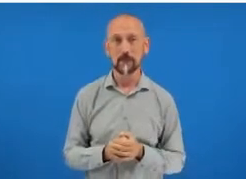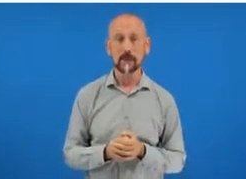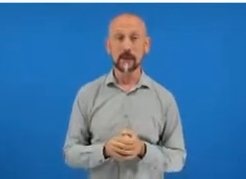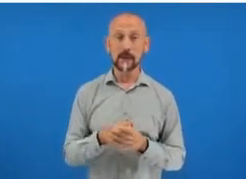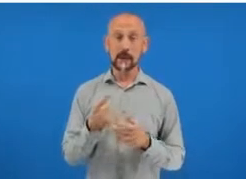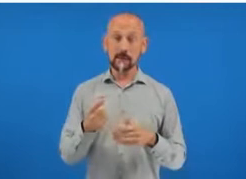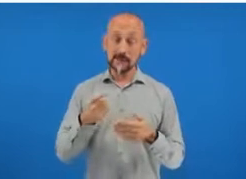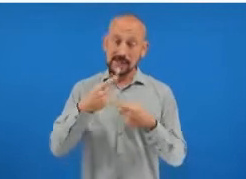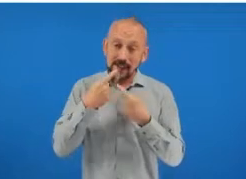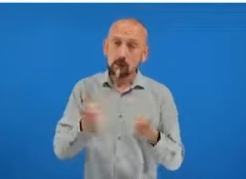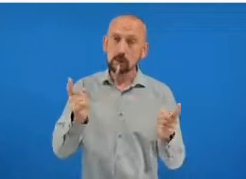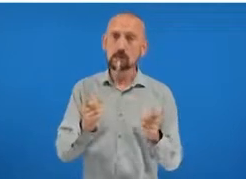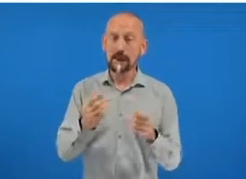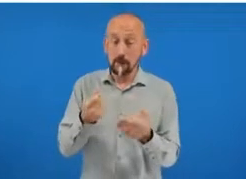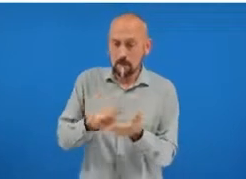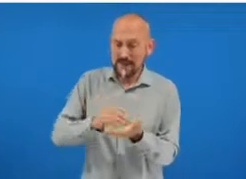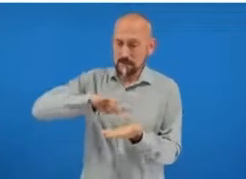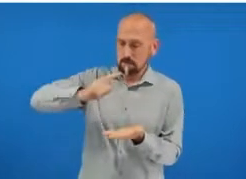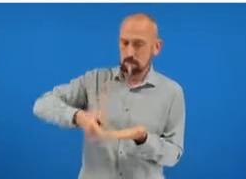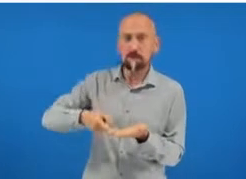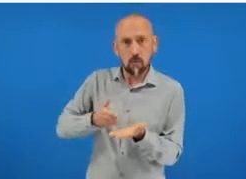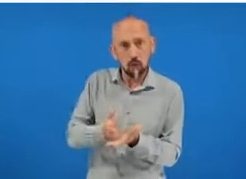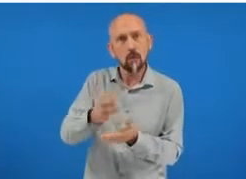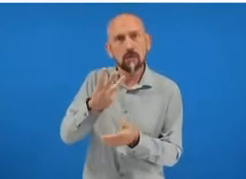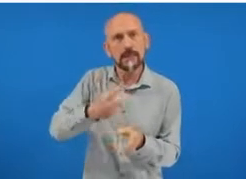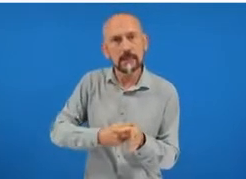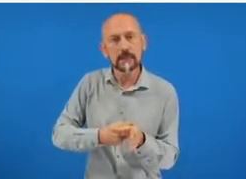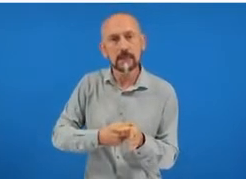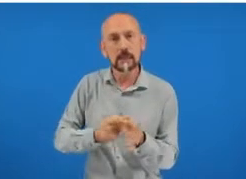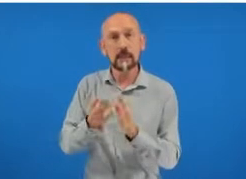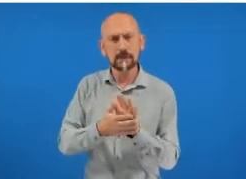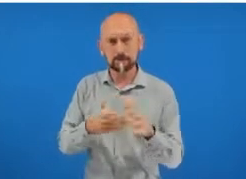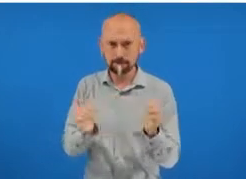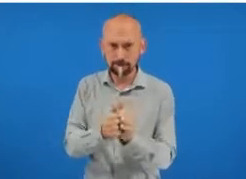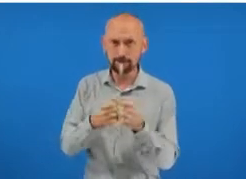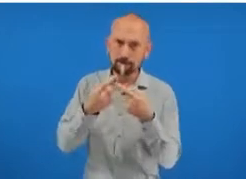that money would lead to 900,000 more people being treated, and